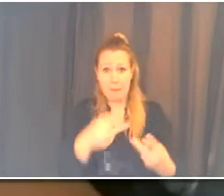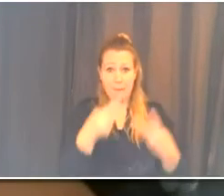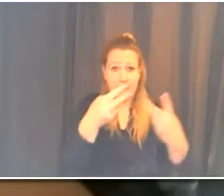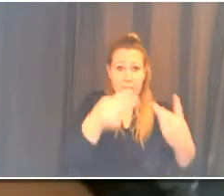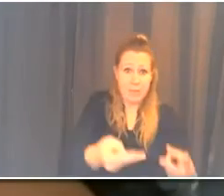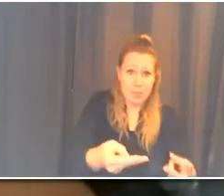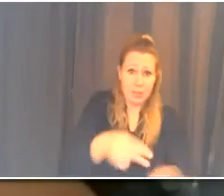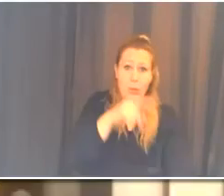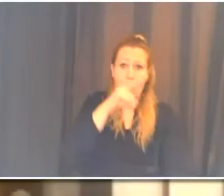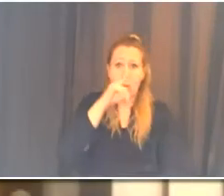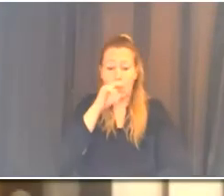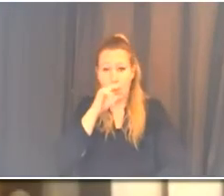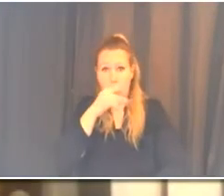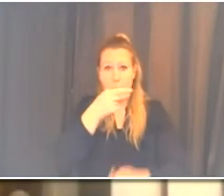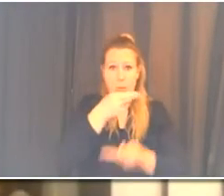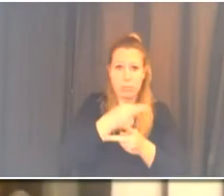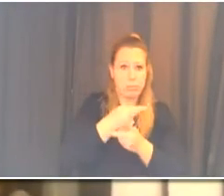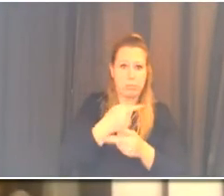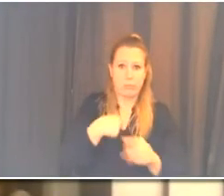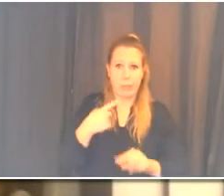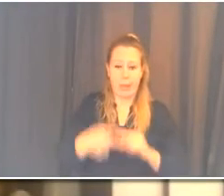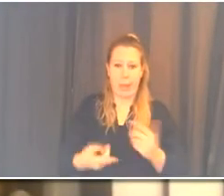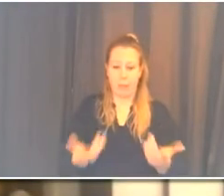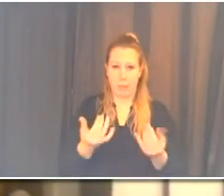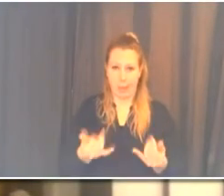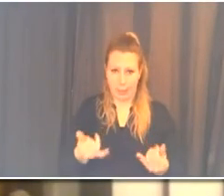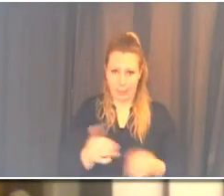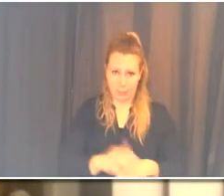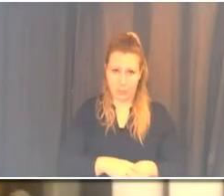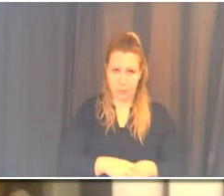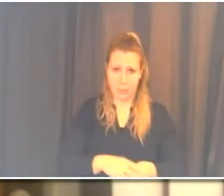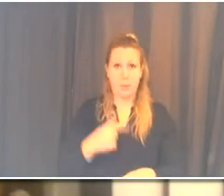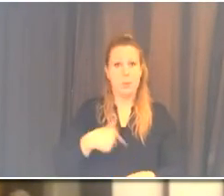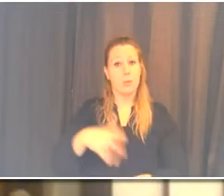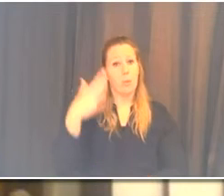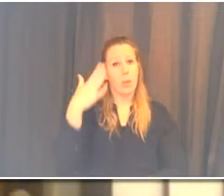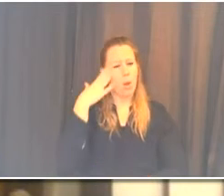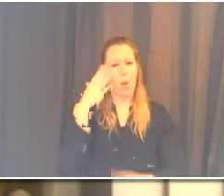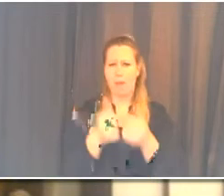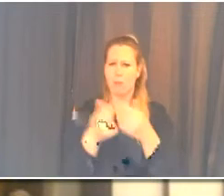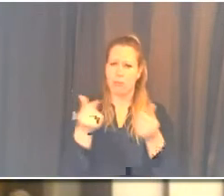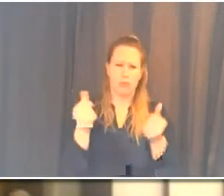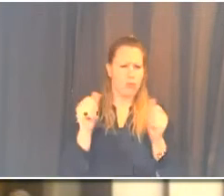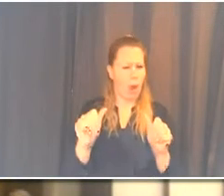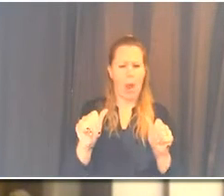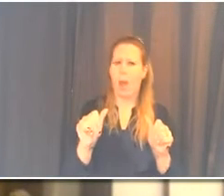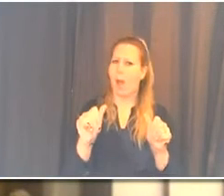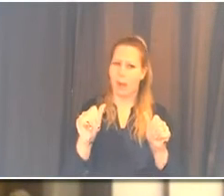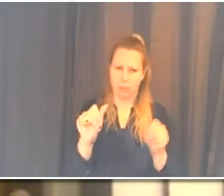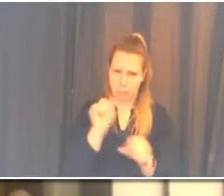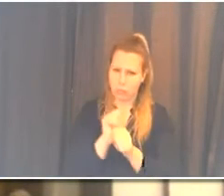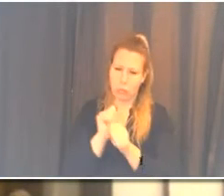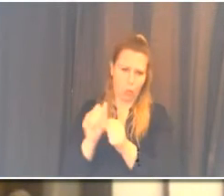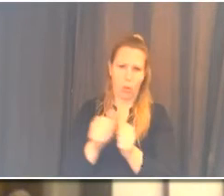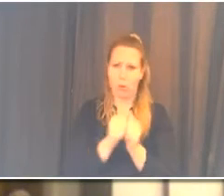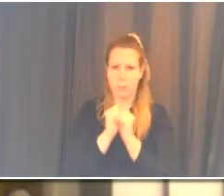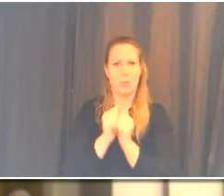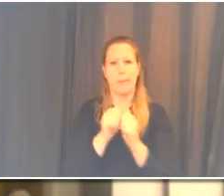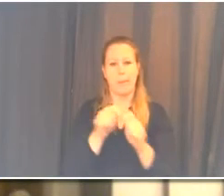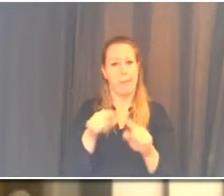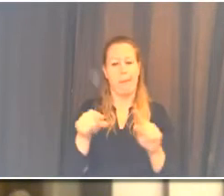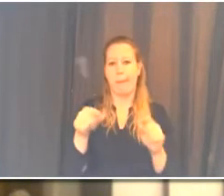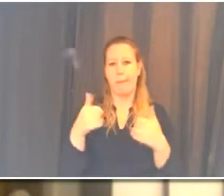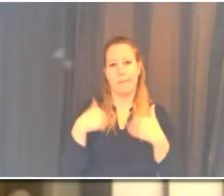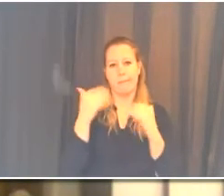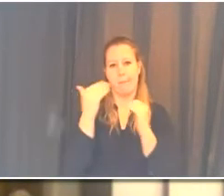constraints thank you we have no other council member questions and council member lansman are you finished we'll move